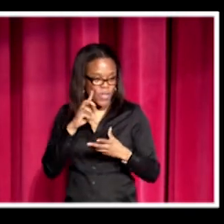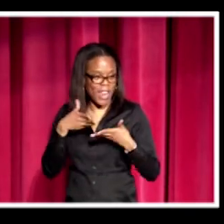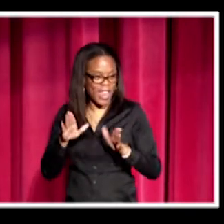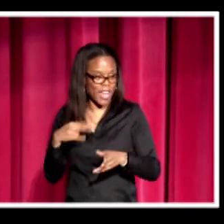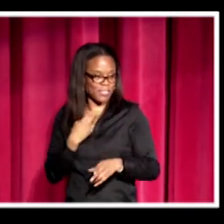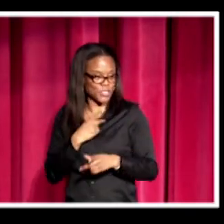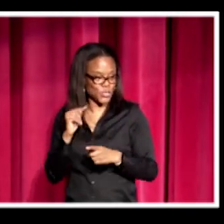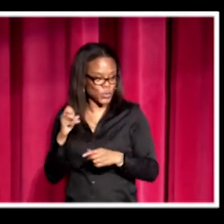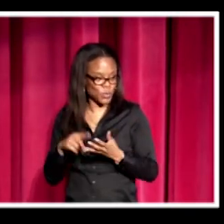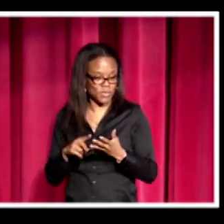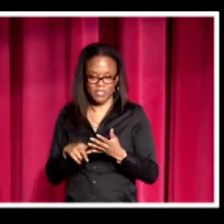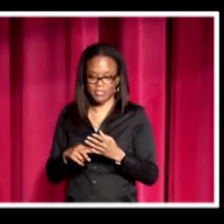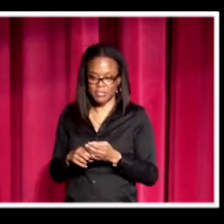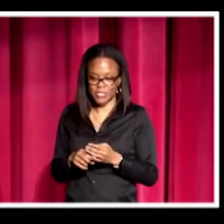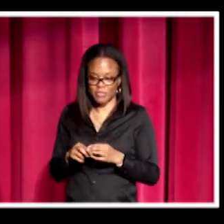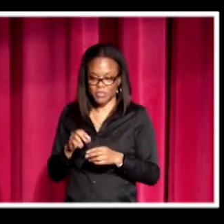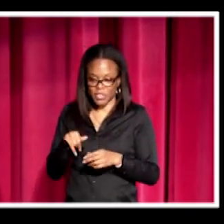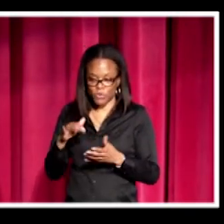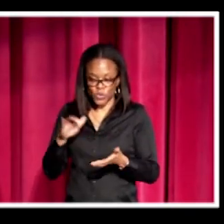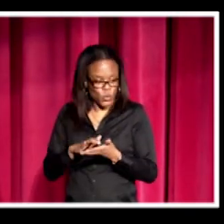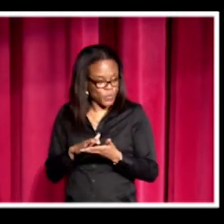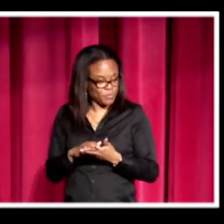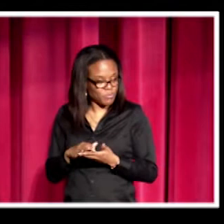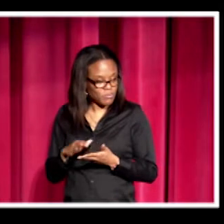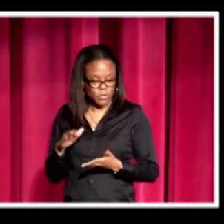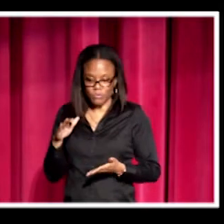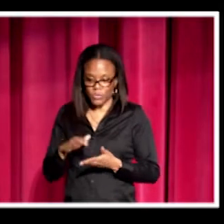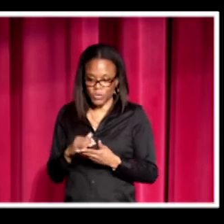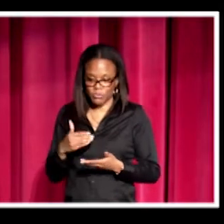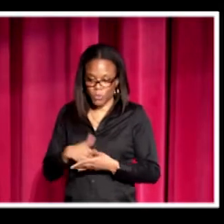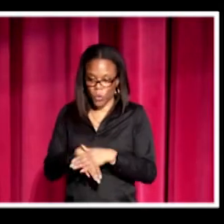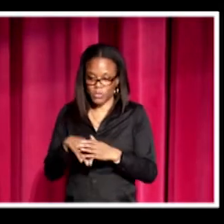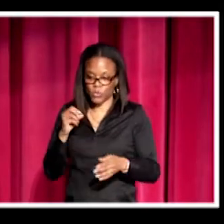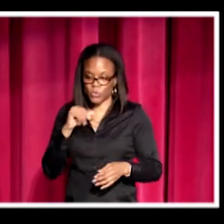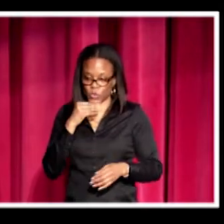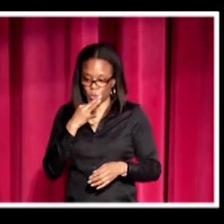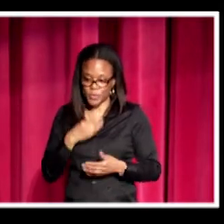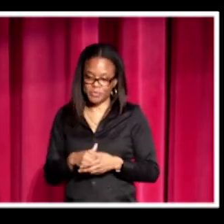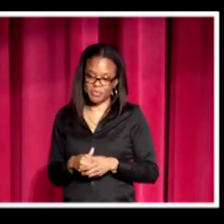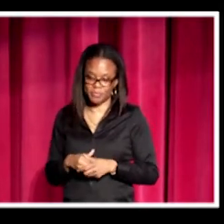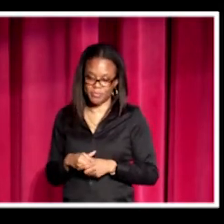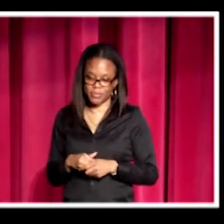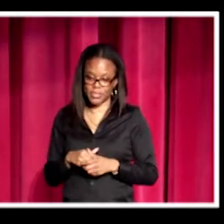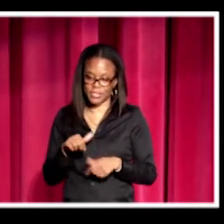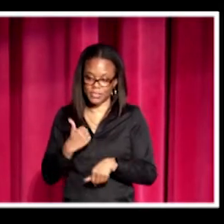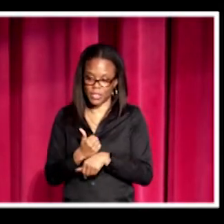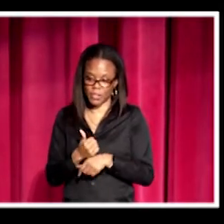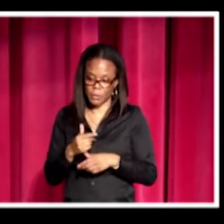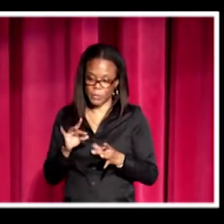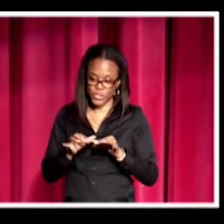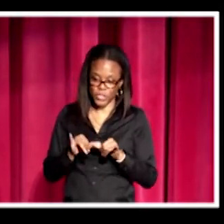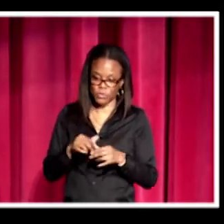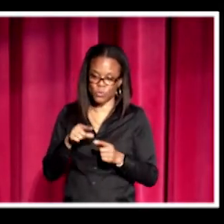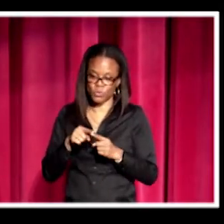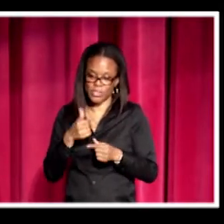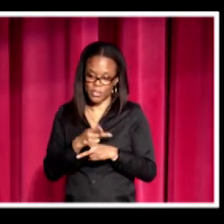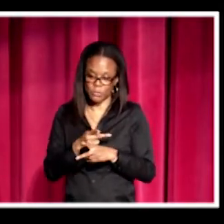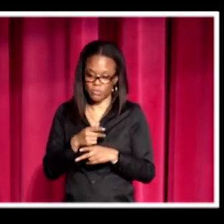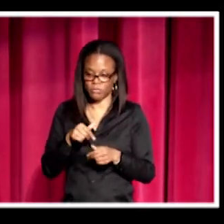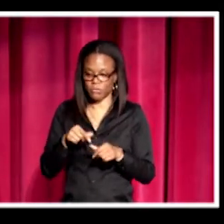our programs that reduce the number of babies who are born too soon, set up measures to track prenatal